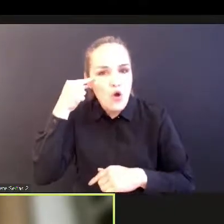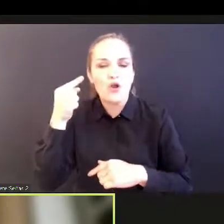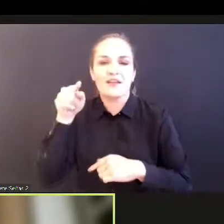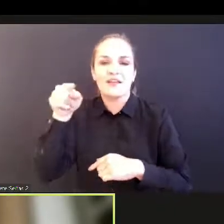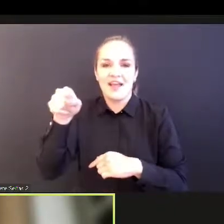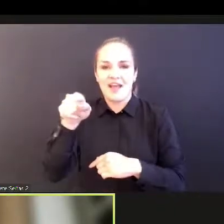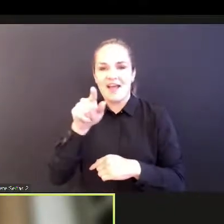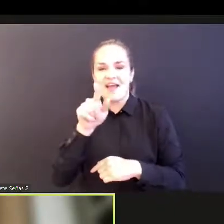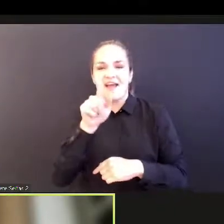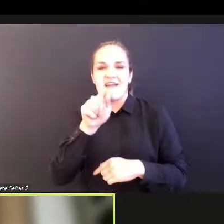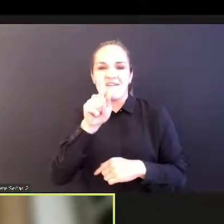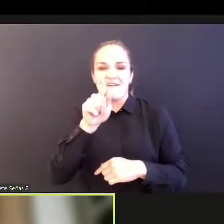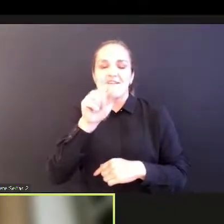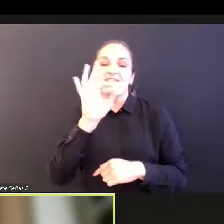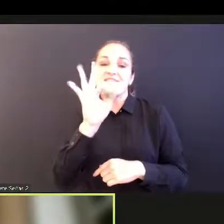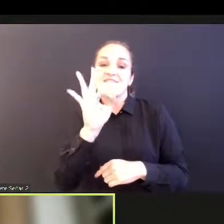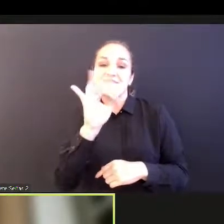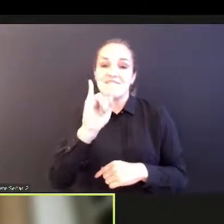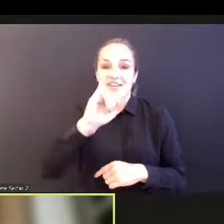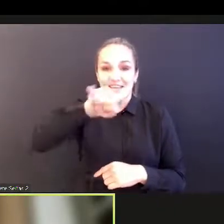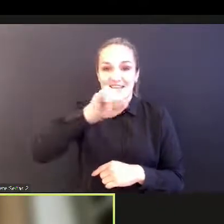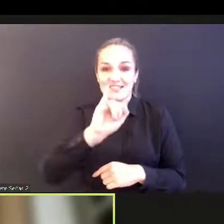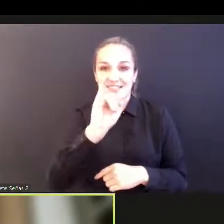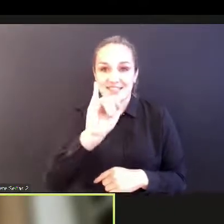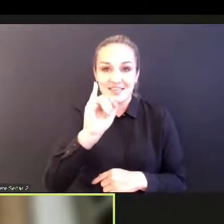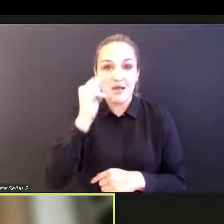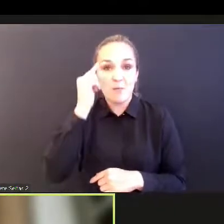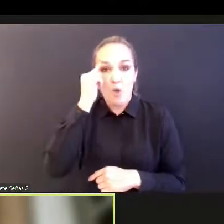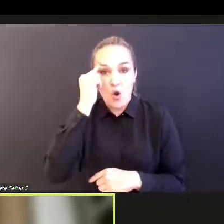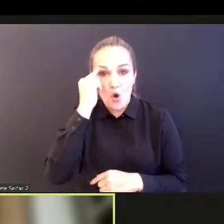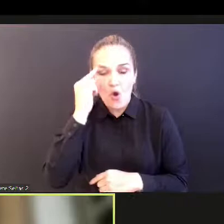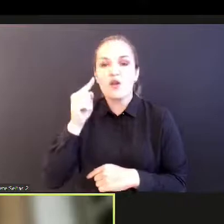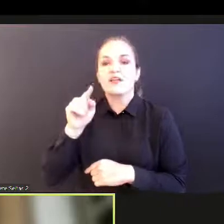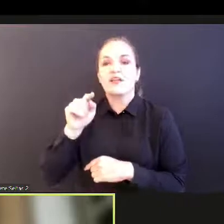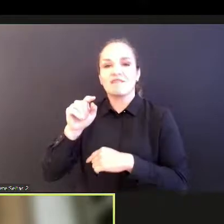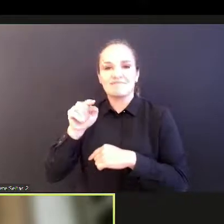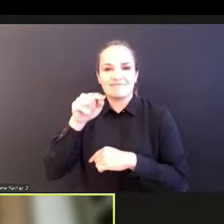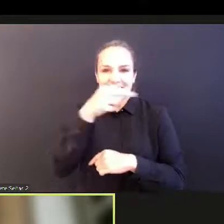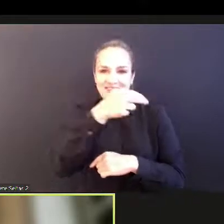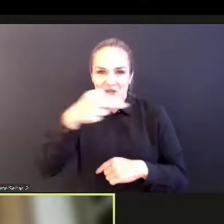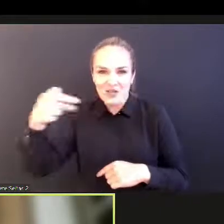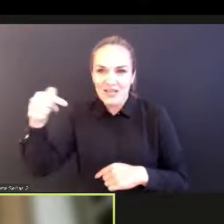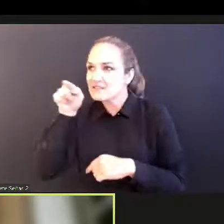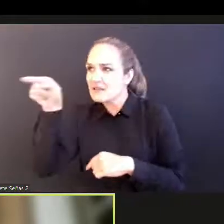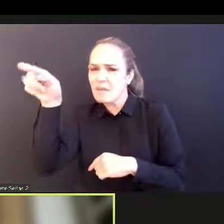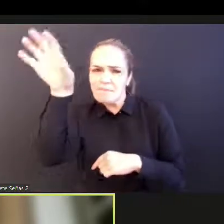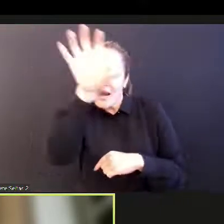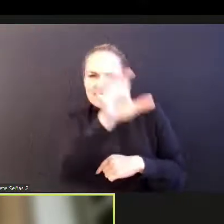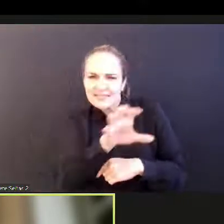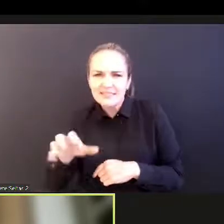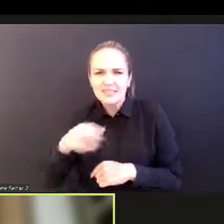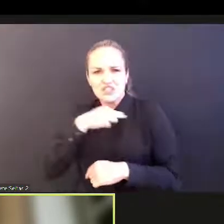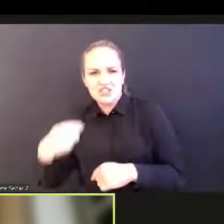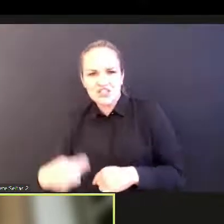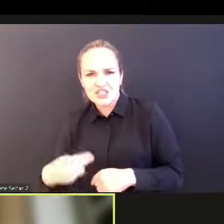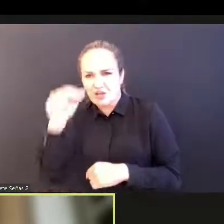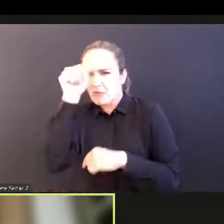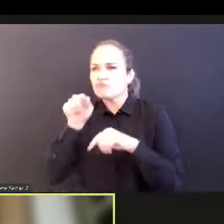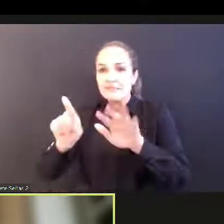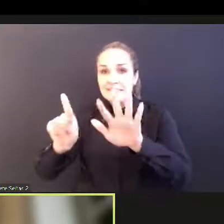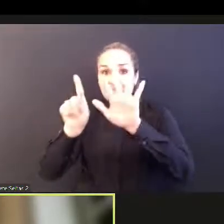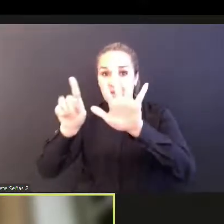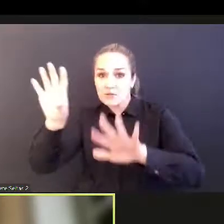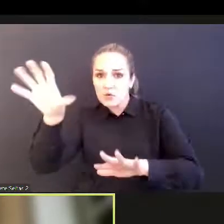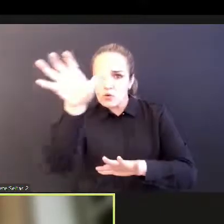variety of countries in terms of, landlocked countries, Pacific Island countries, and so on. And of course, the scale of exports for these 6